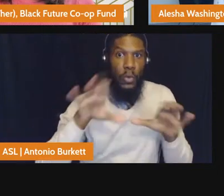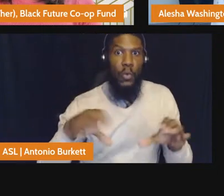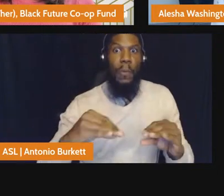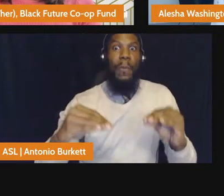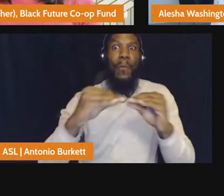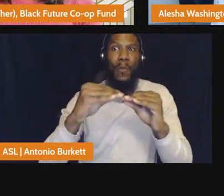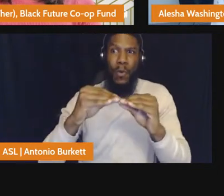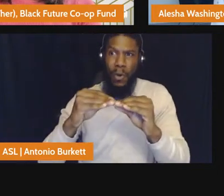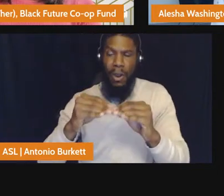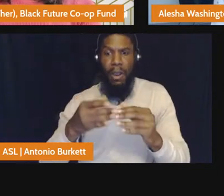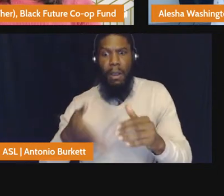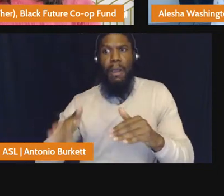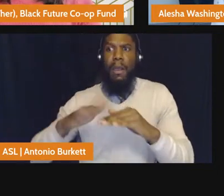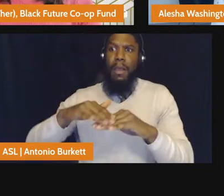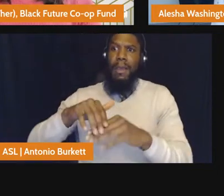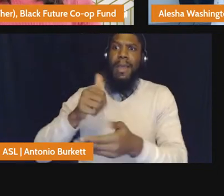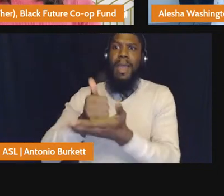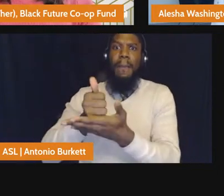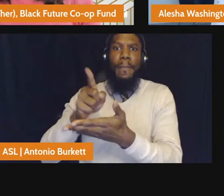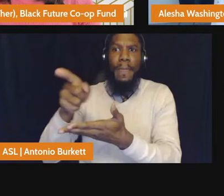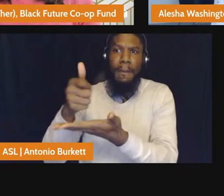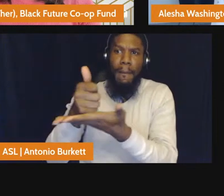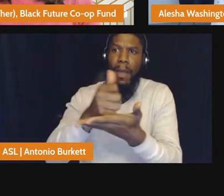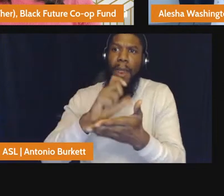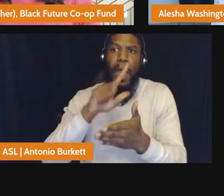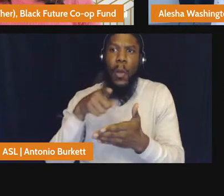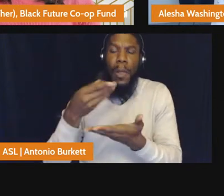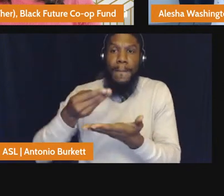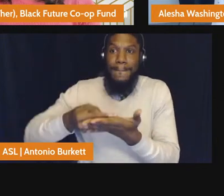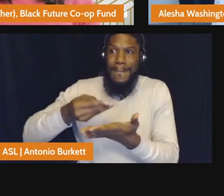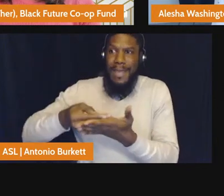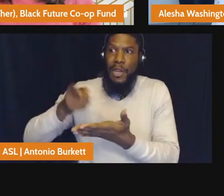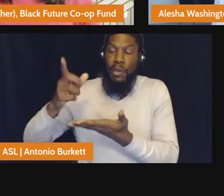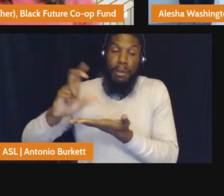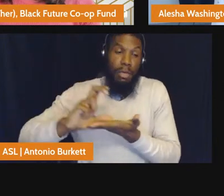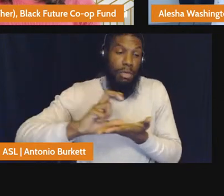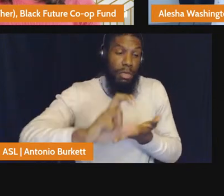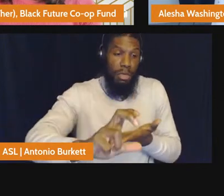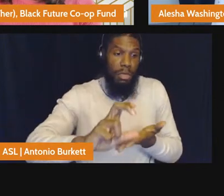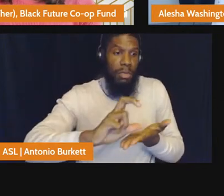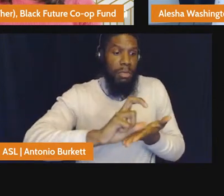beyond dollars, but how are you going to be able to help them with the dollars that they need when they need it? And